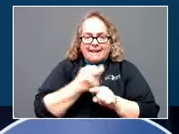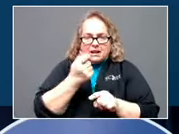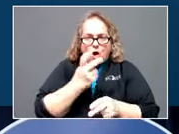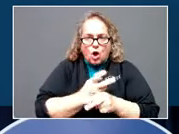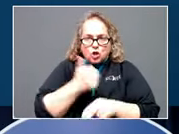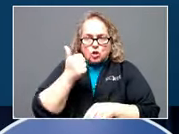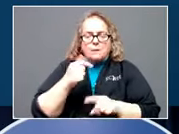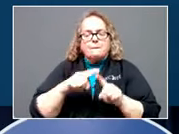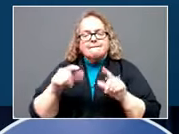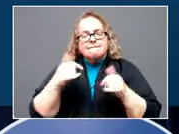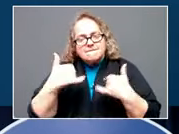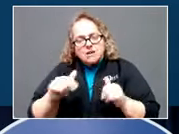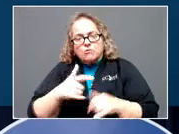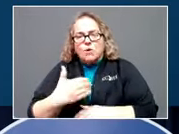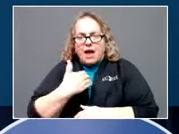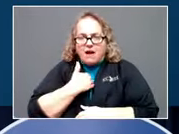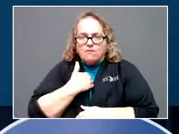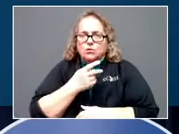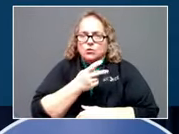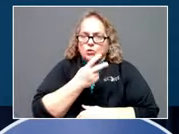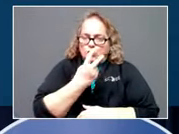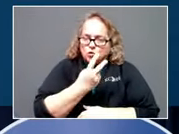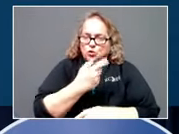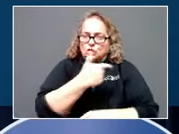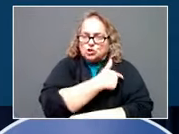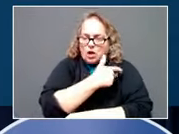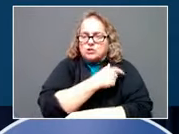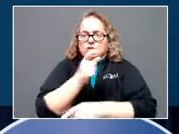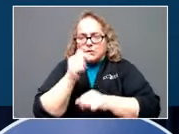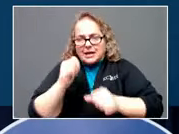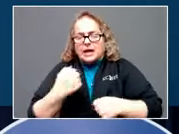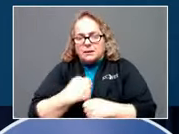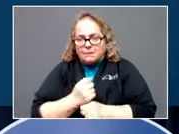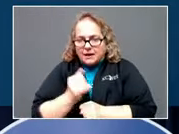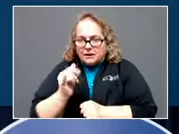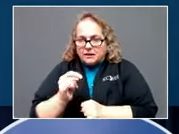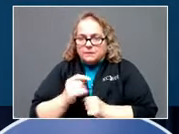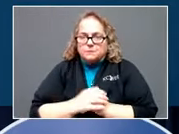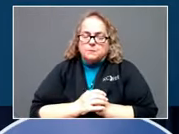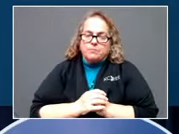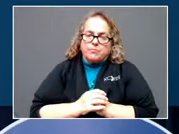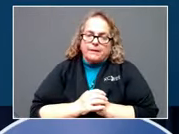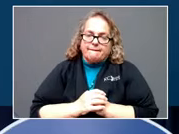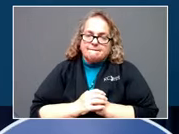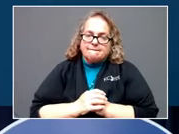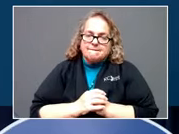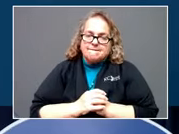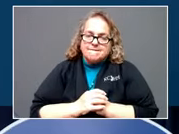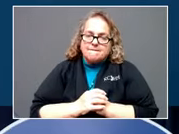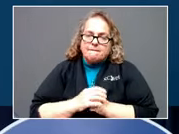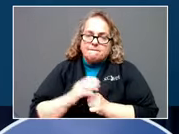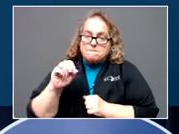many people, they are able to make it without going into the hospital if they don't have pre-existing conditions. Omicron is hitting those